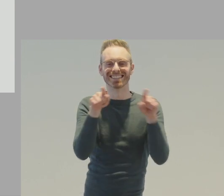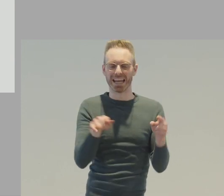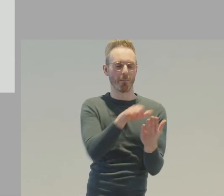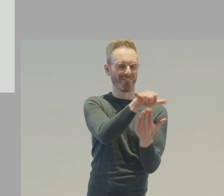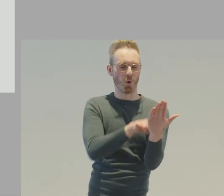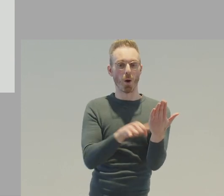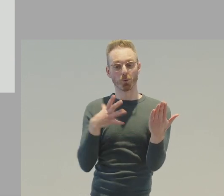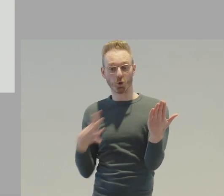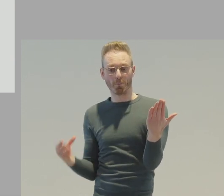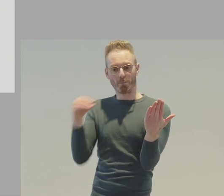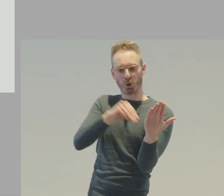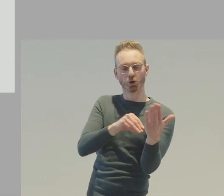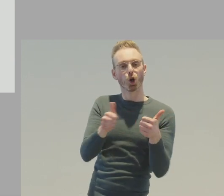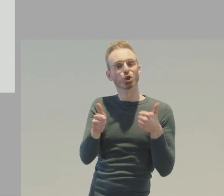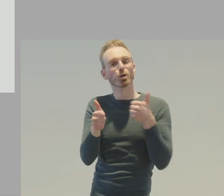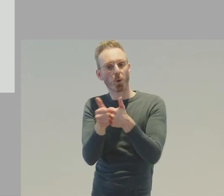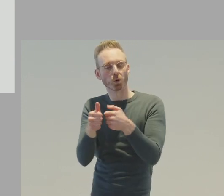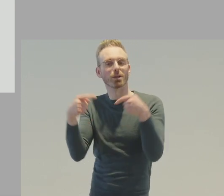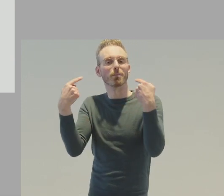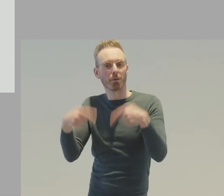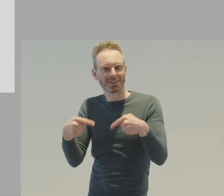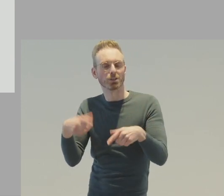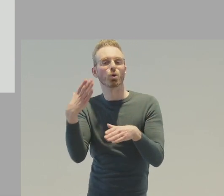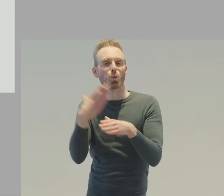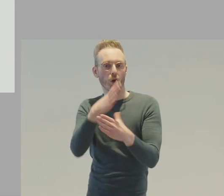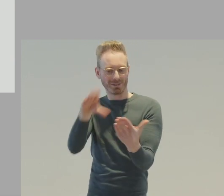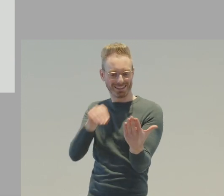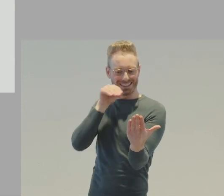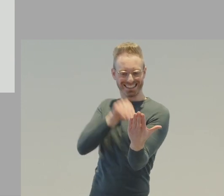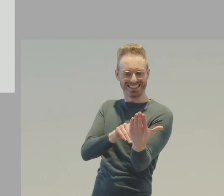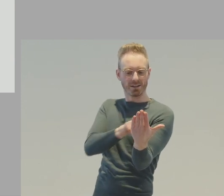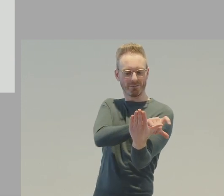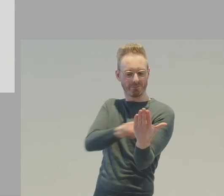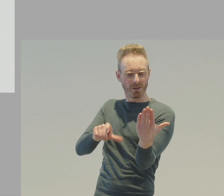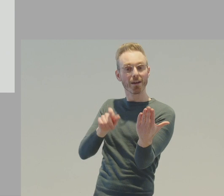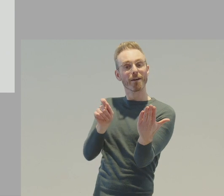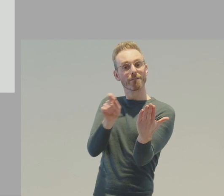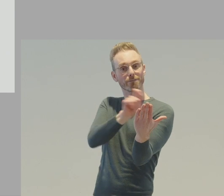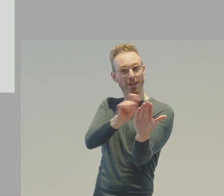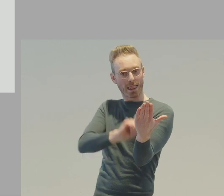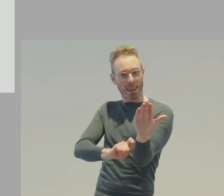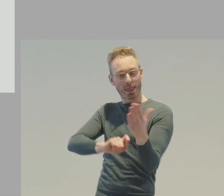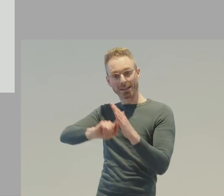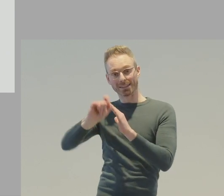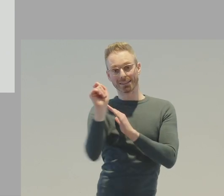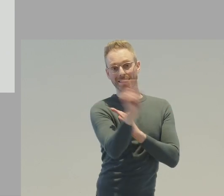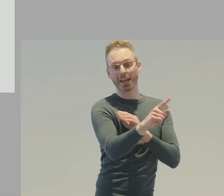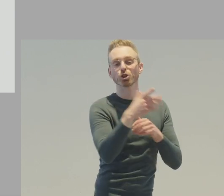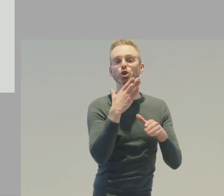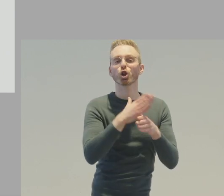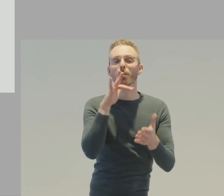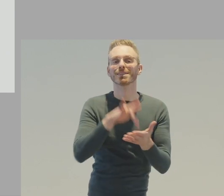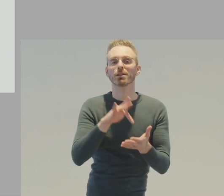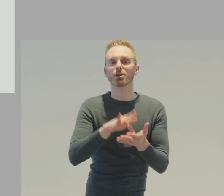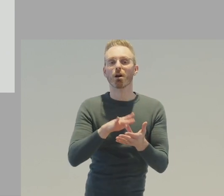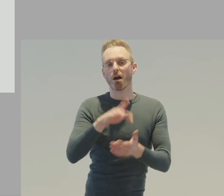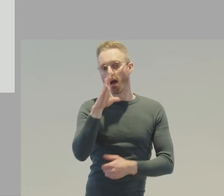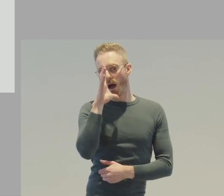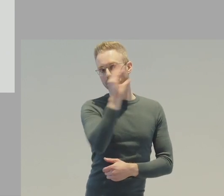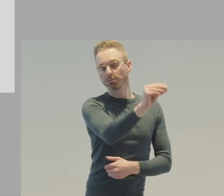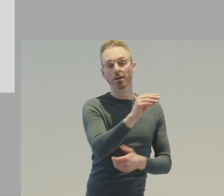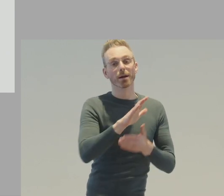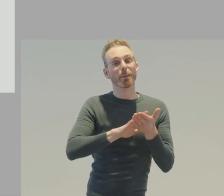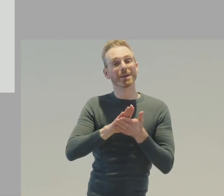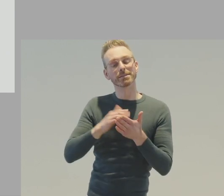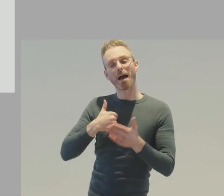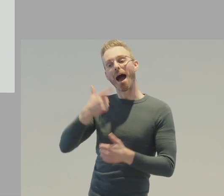on it. It's the same as the permitted work form. Fill that out, submit it to the job centre. And if you do that, this means that you can earn up